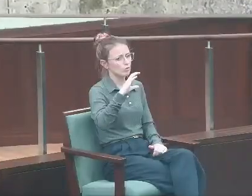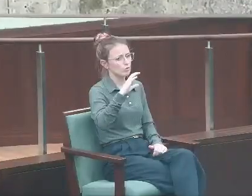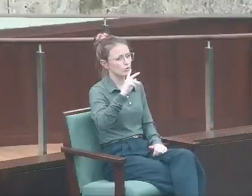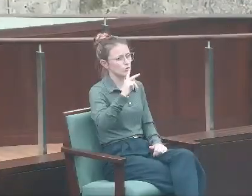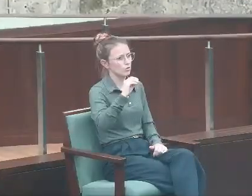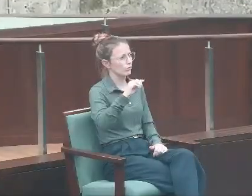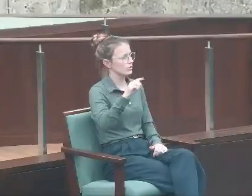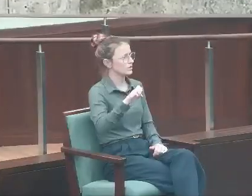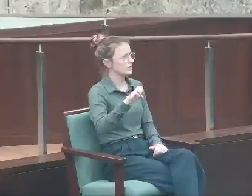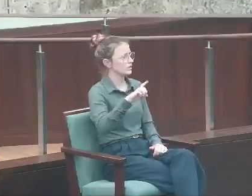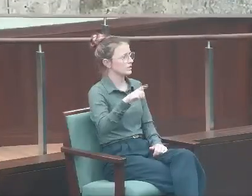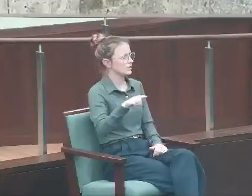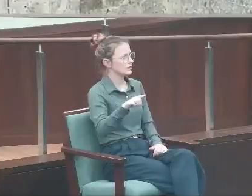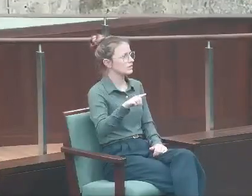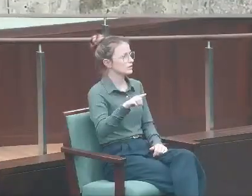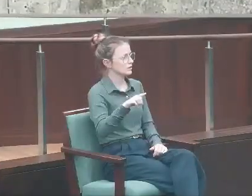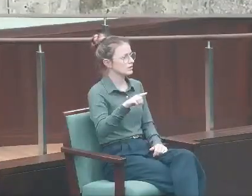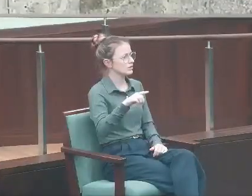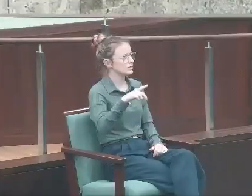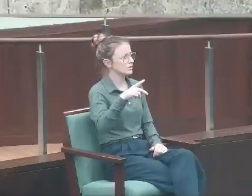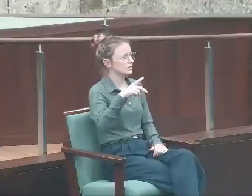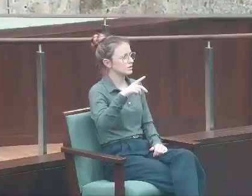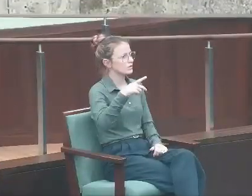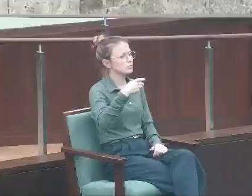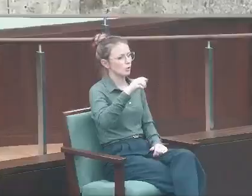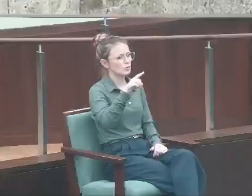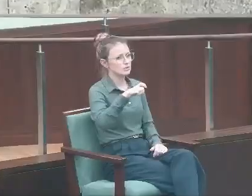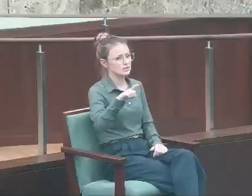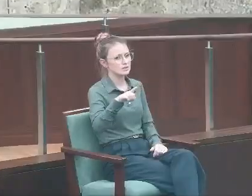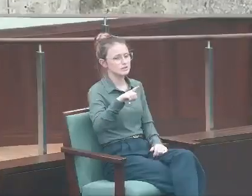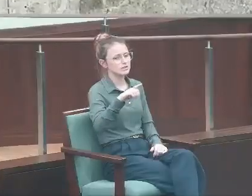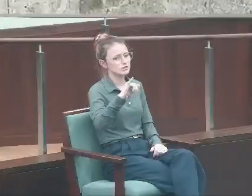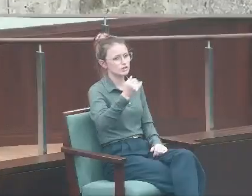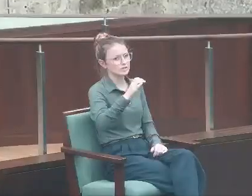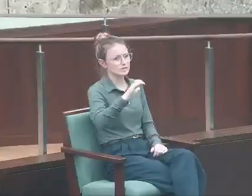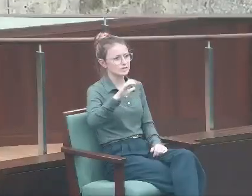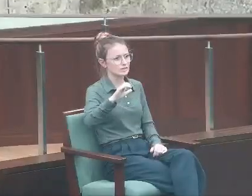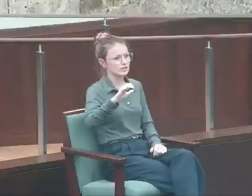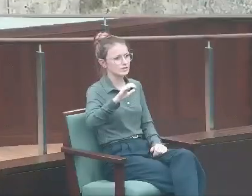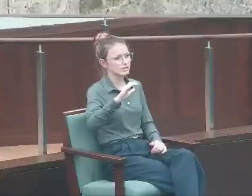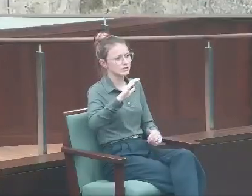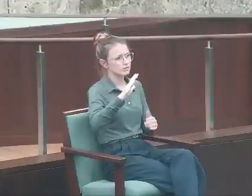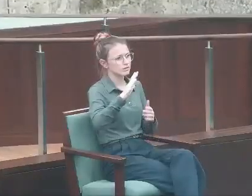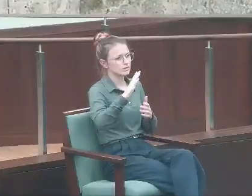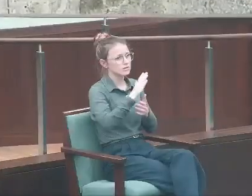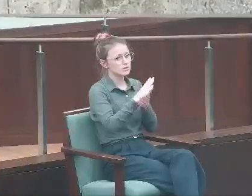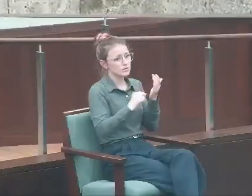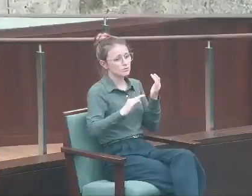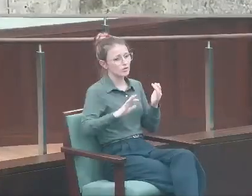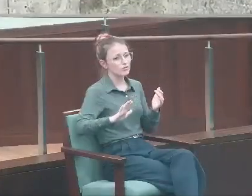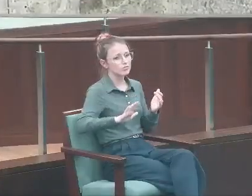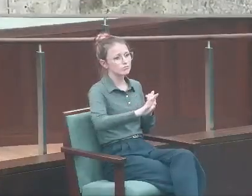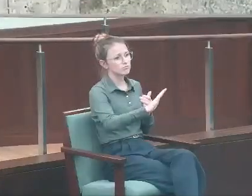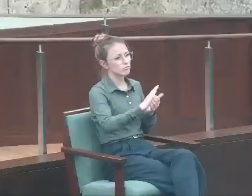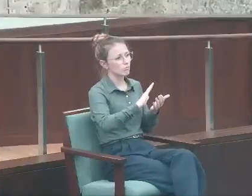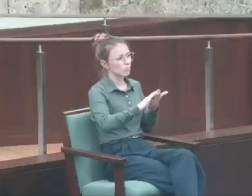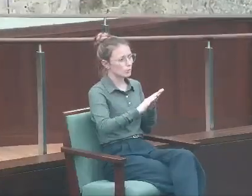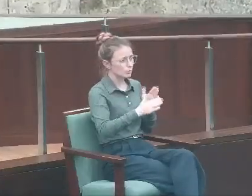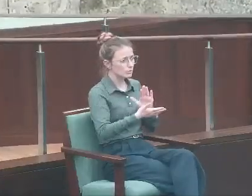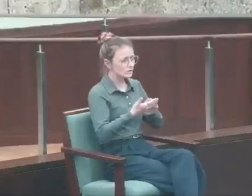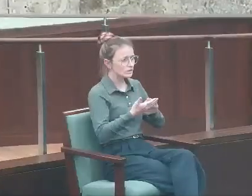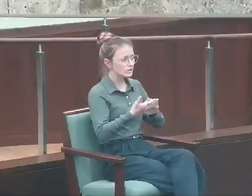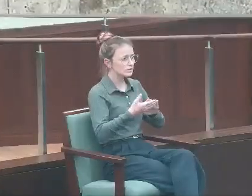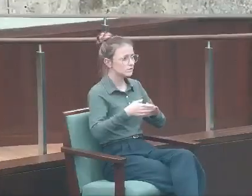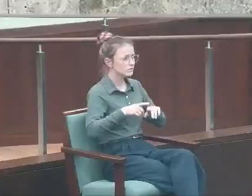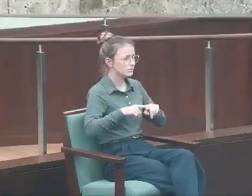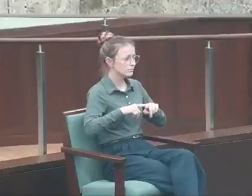JCC, in the face of strong opposition by some of the surrounding communities based on NIMBY,